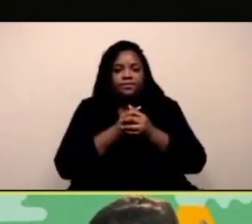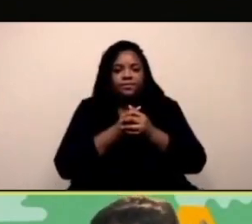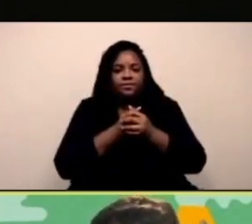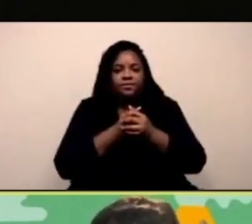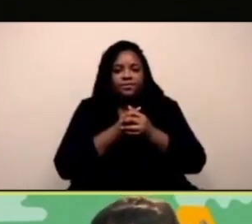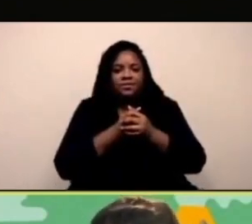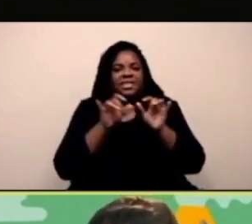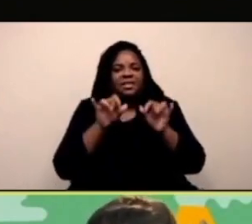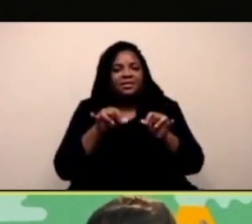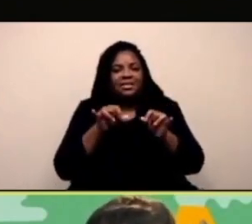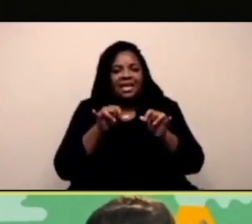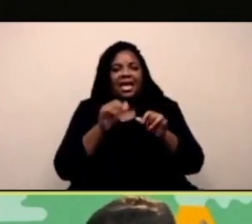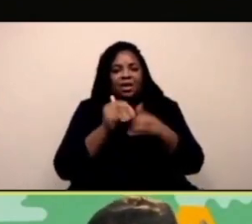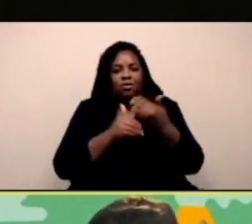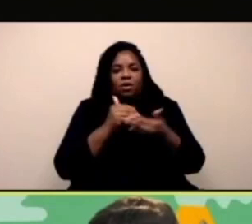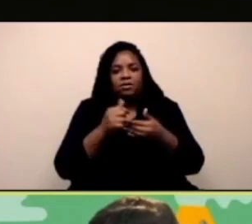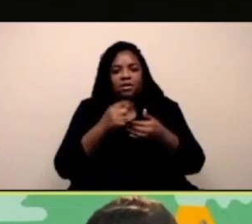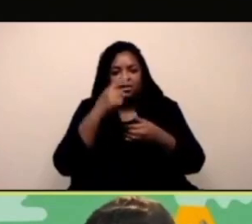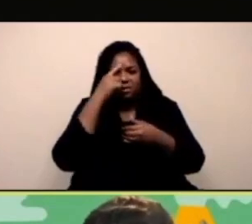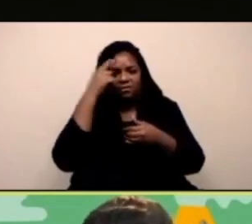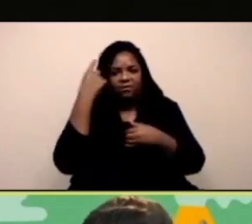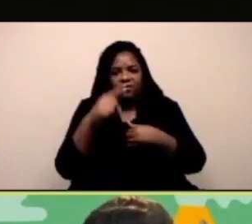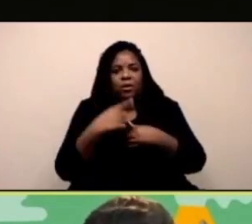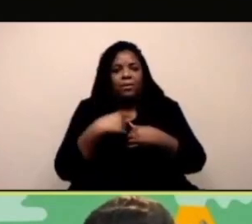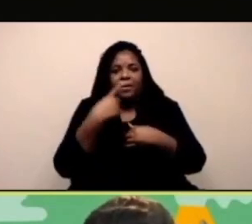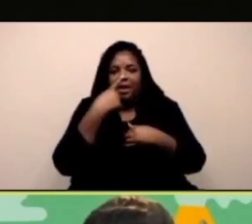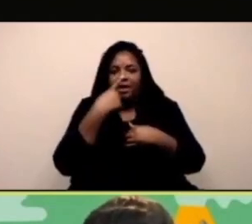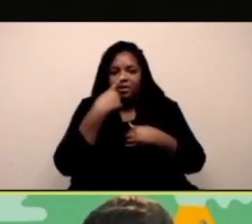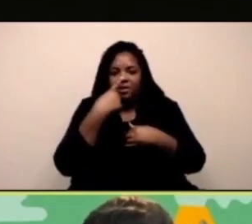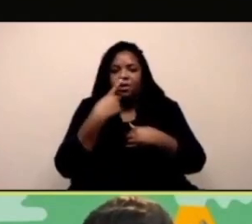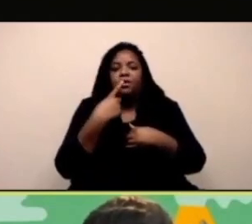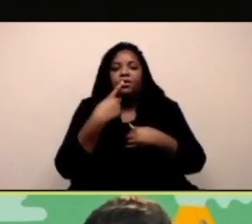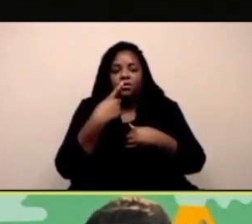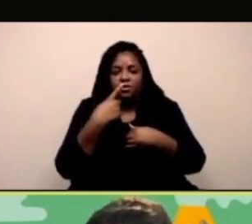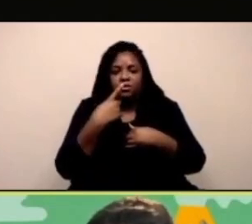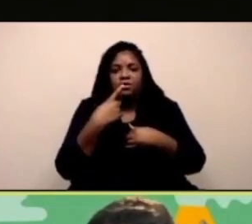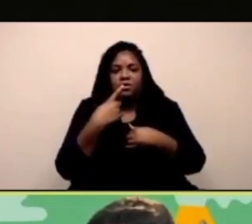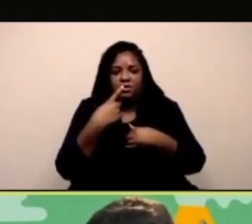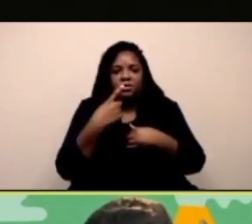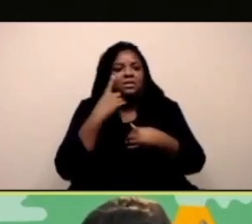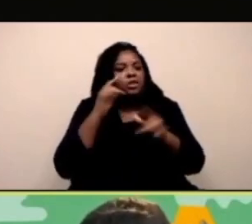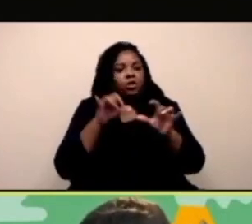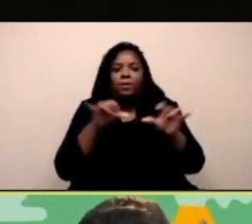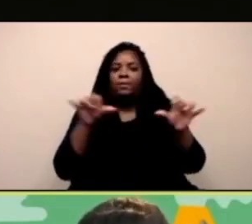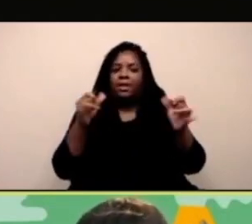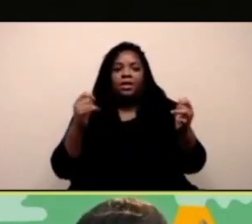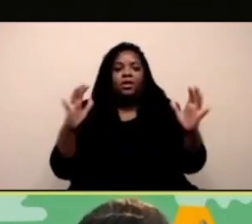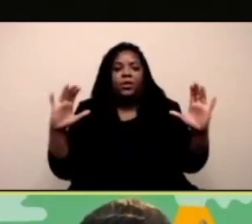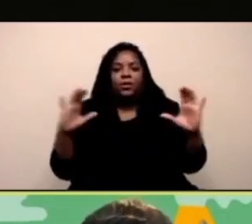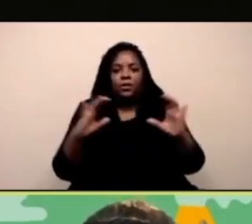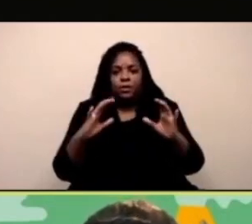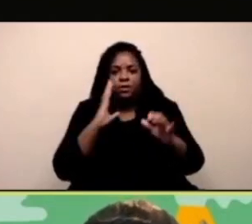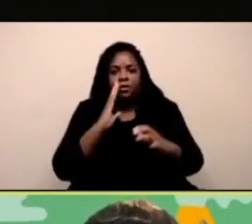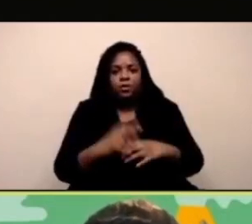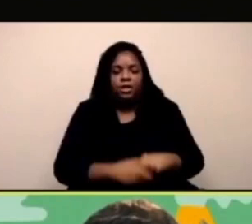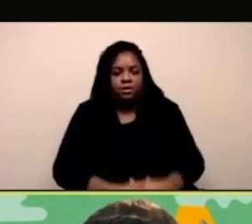that same process for my nose and whiskers. Too big, so I'll scale them down.